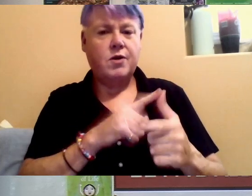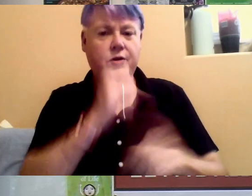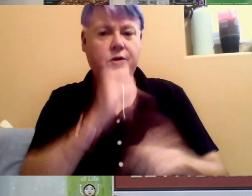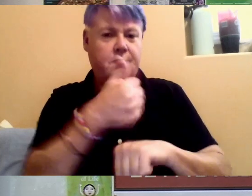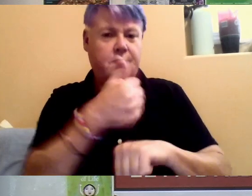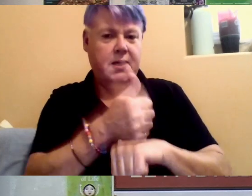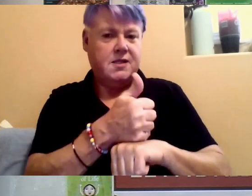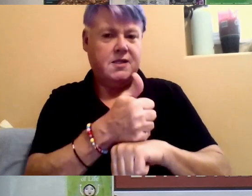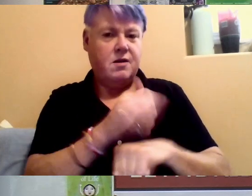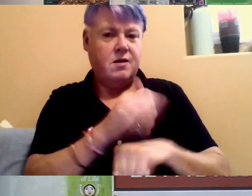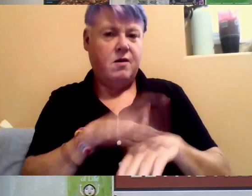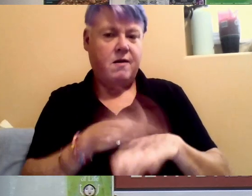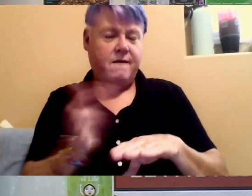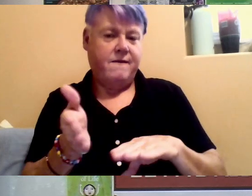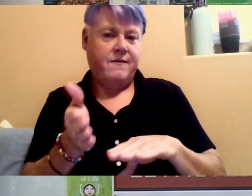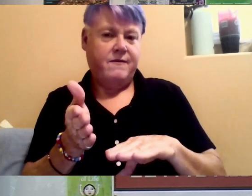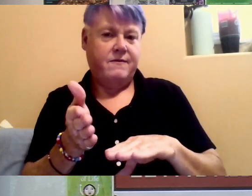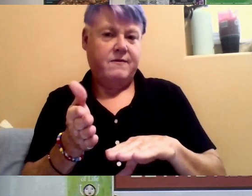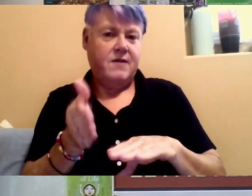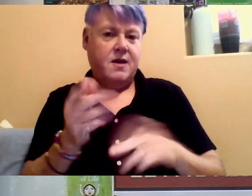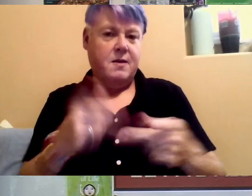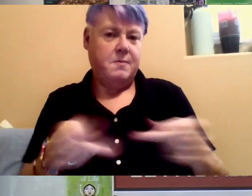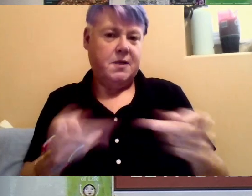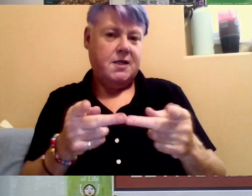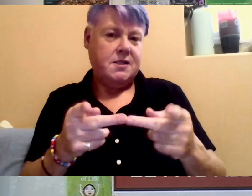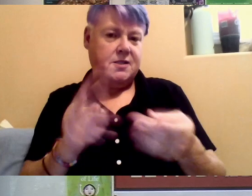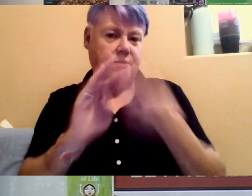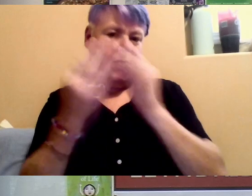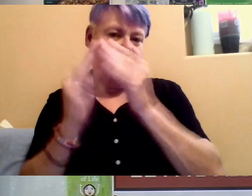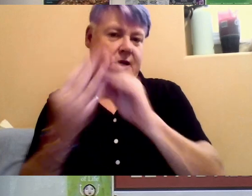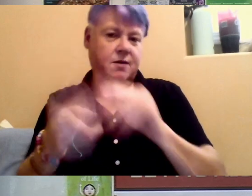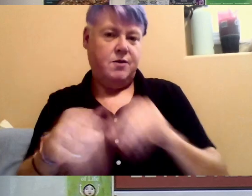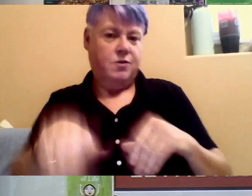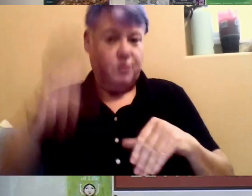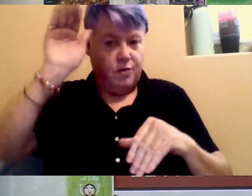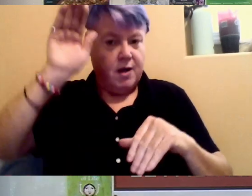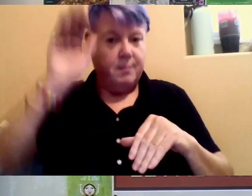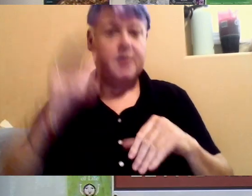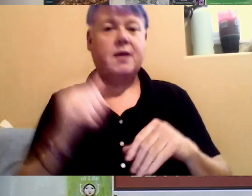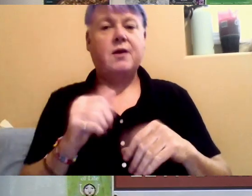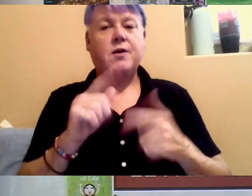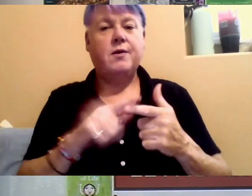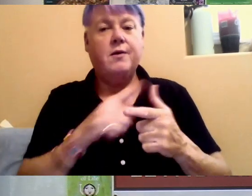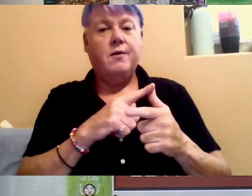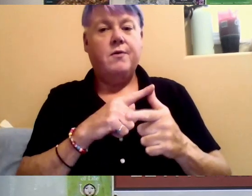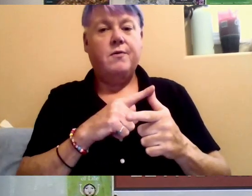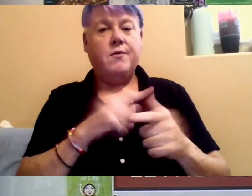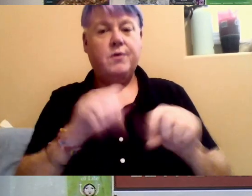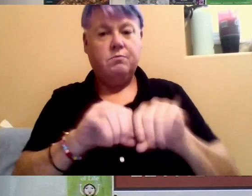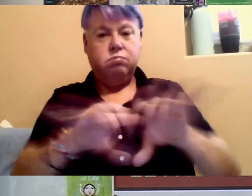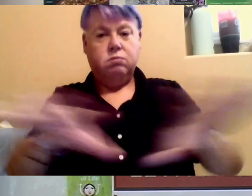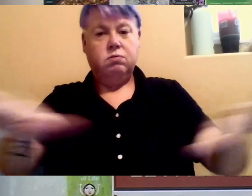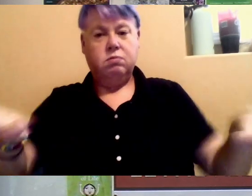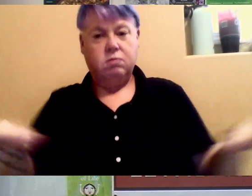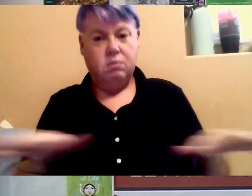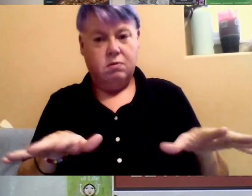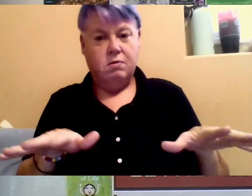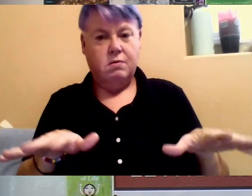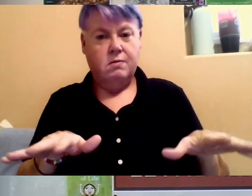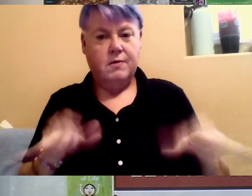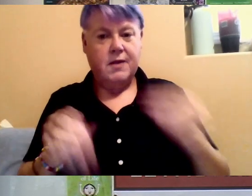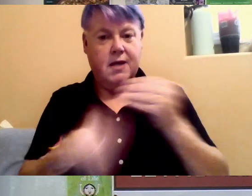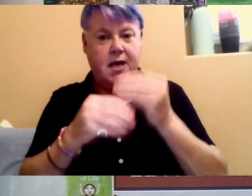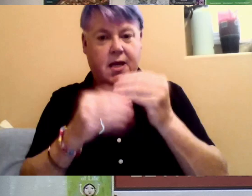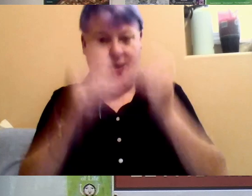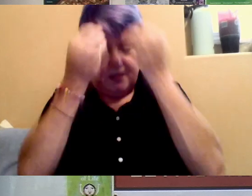of the town that you grew up in, or do you kind of spread it out a little bit with adding information